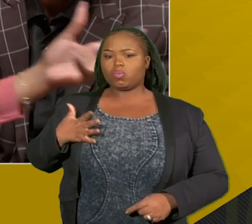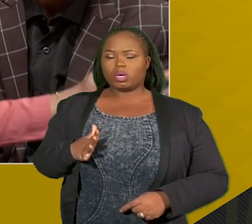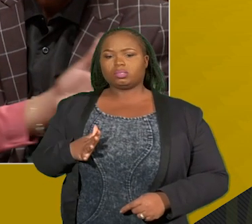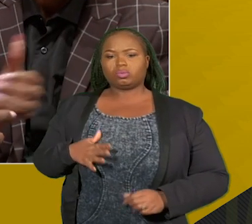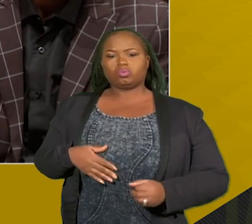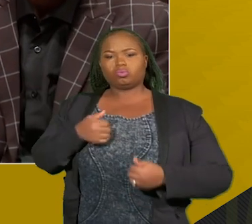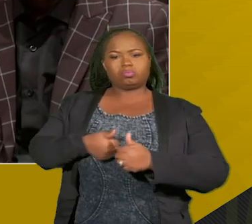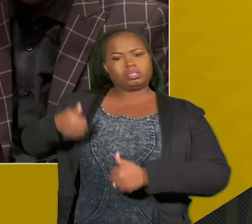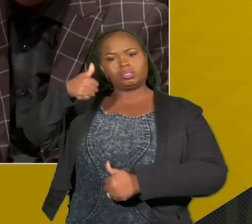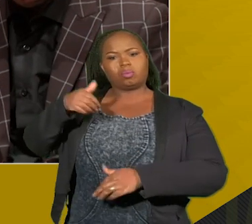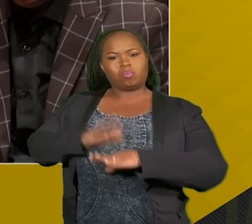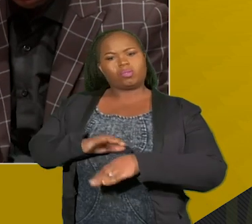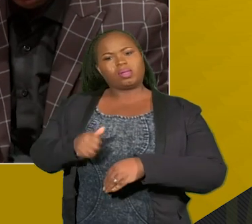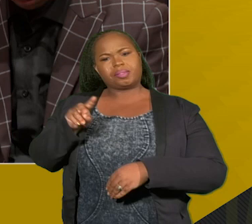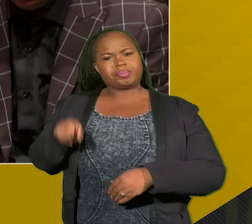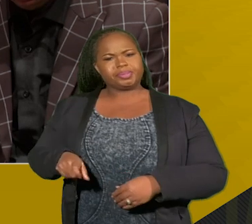person.